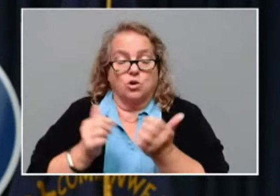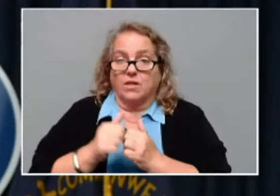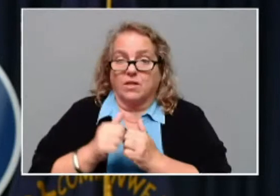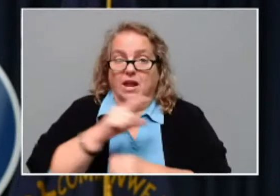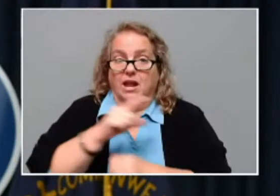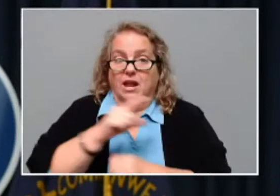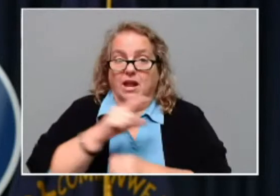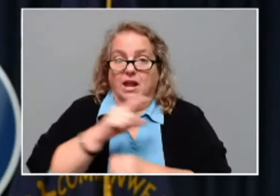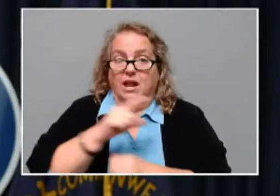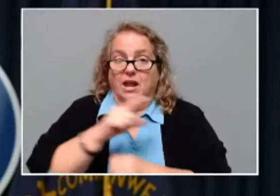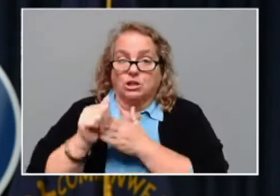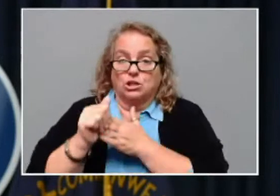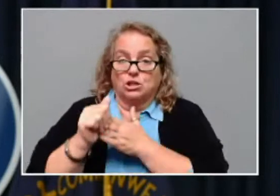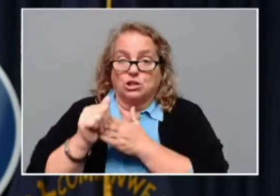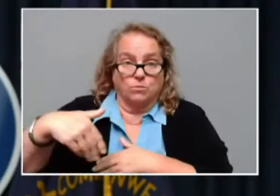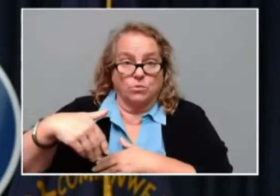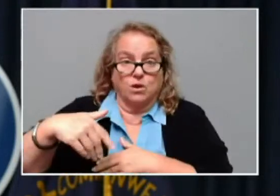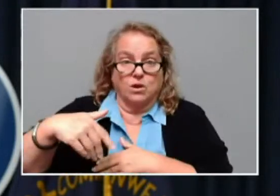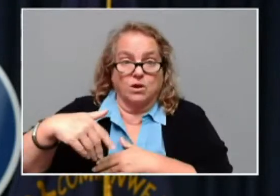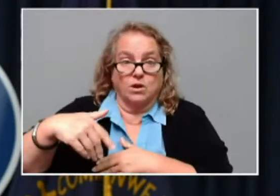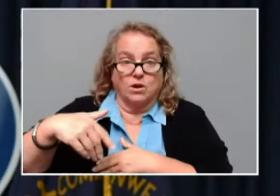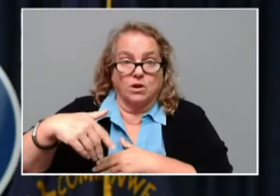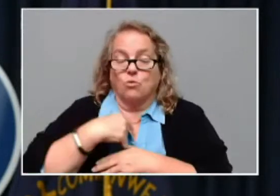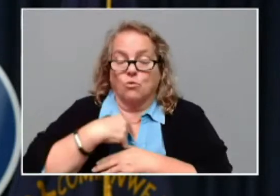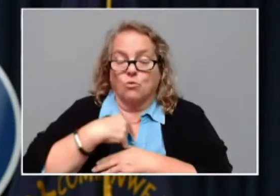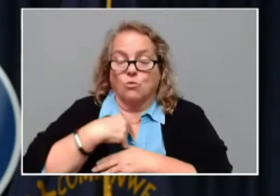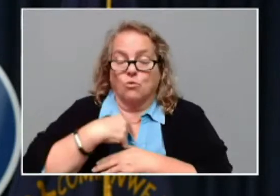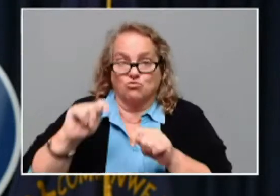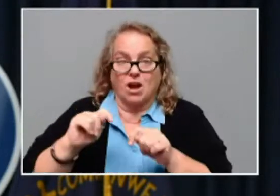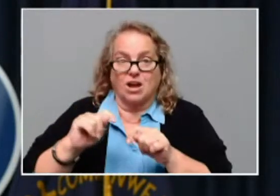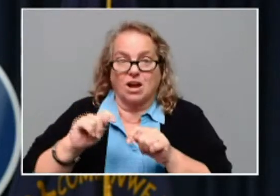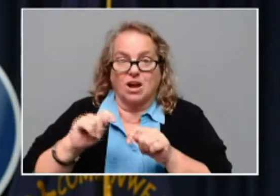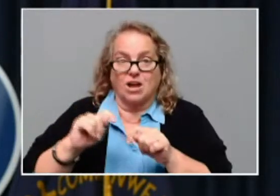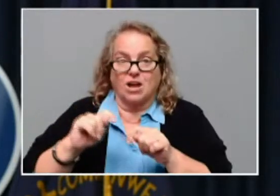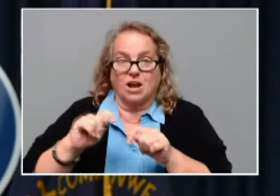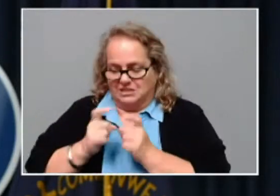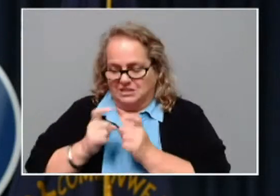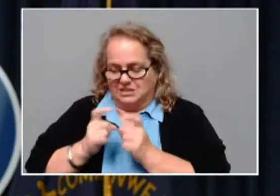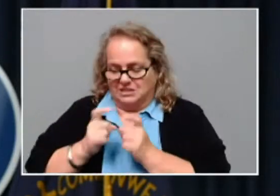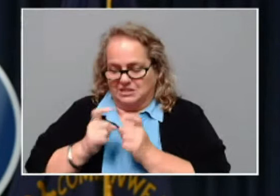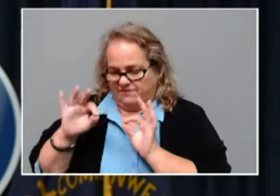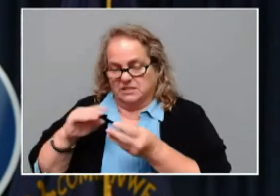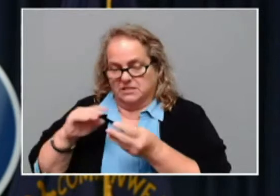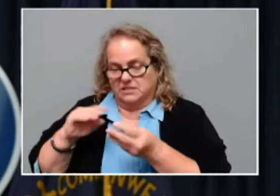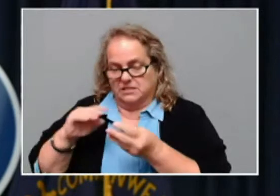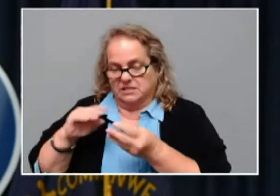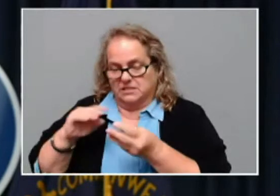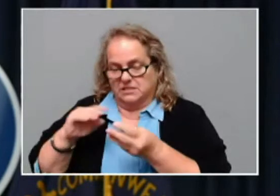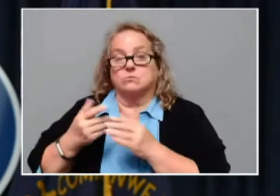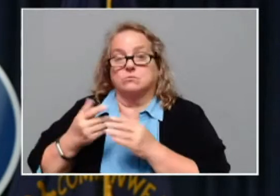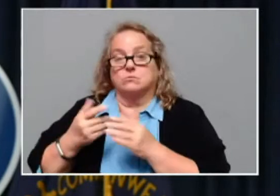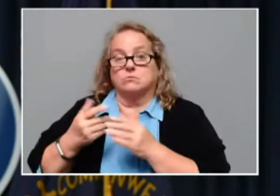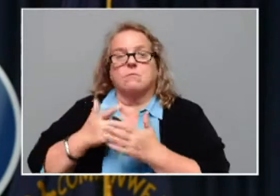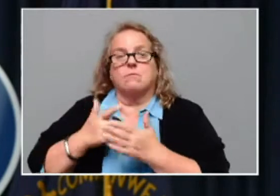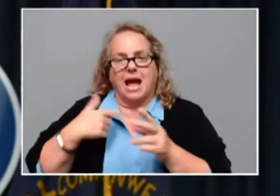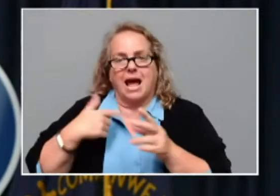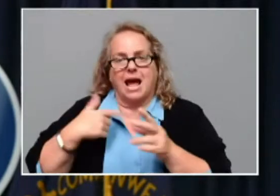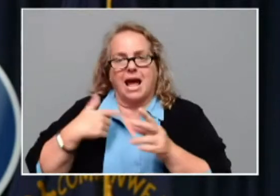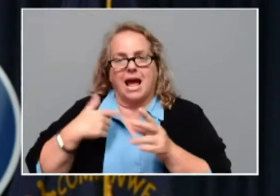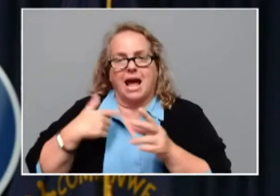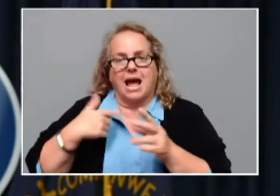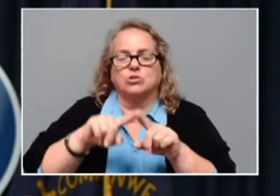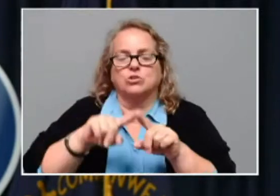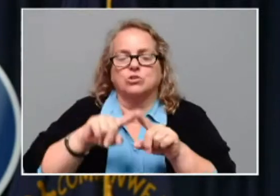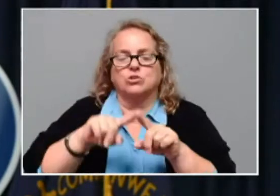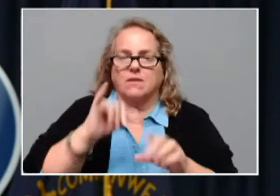This is something that we have been trying to crunch the numbers to get to, but I look forward to it. And as you notice,